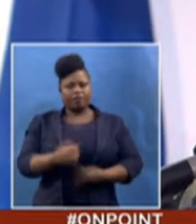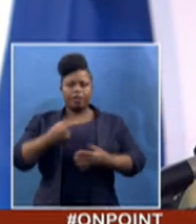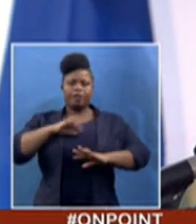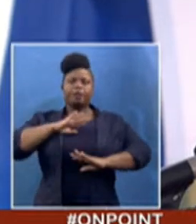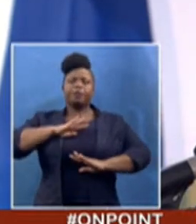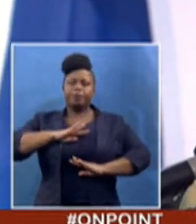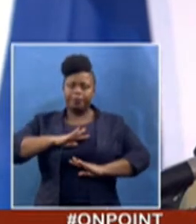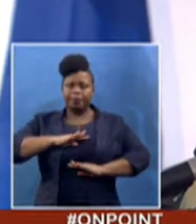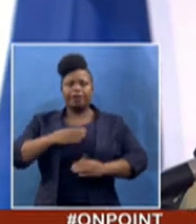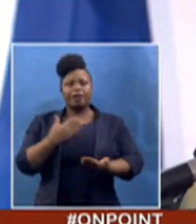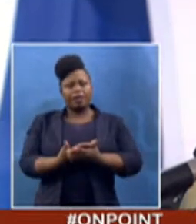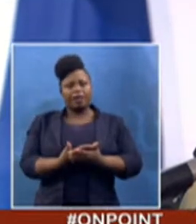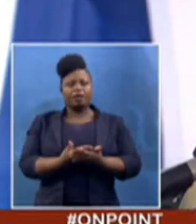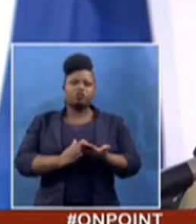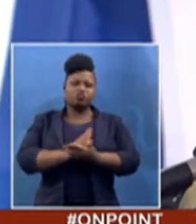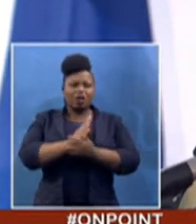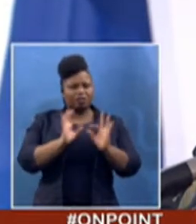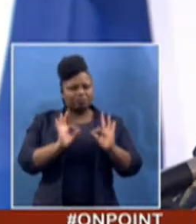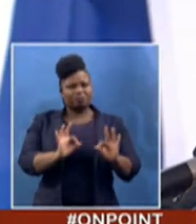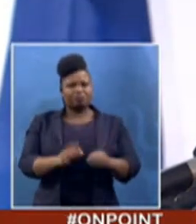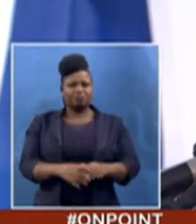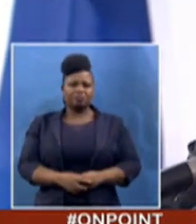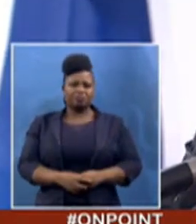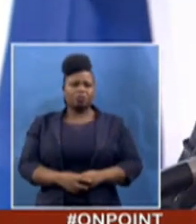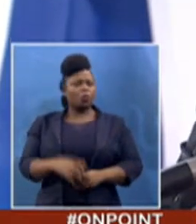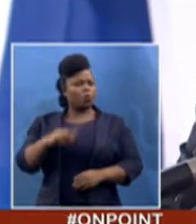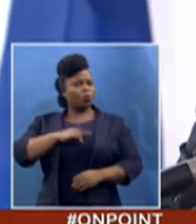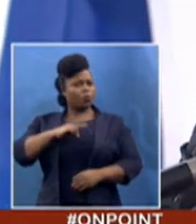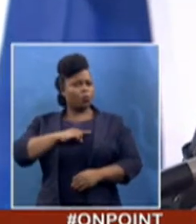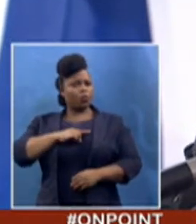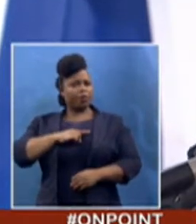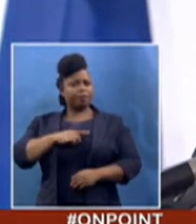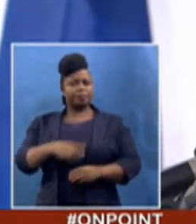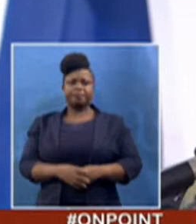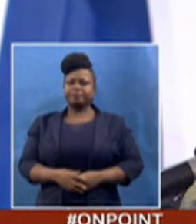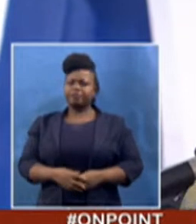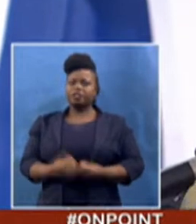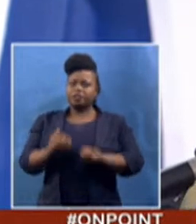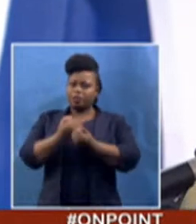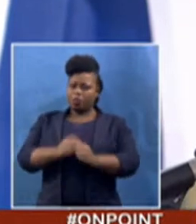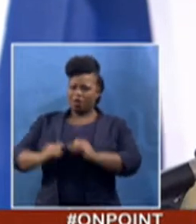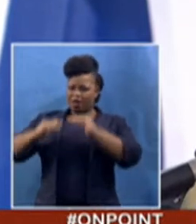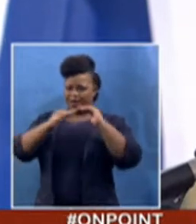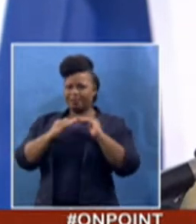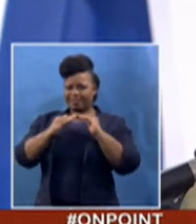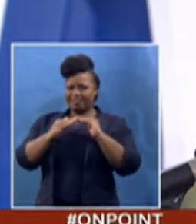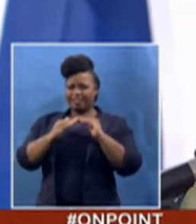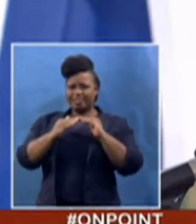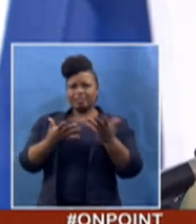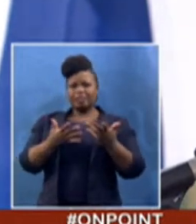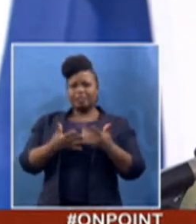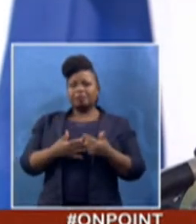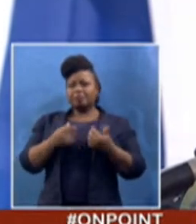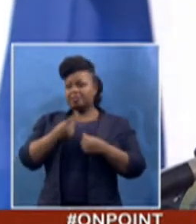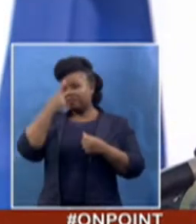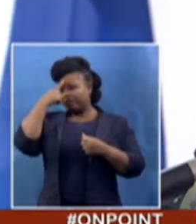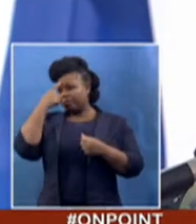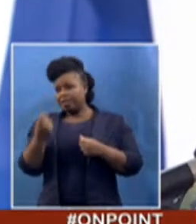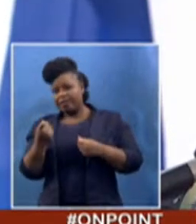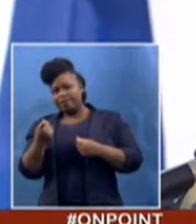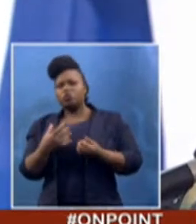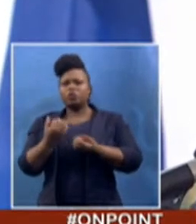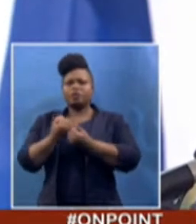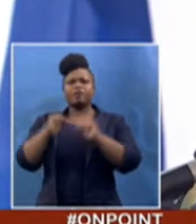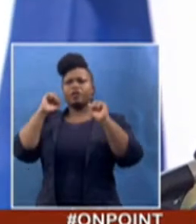Democracy rests on the beliefs of free will and free choice.